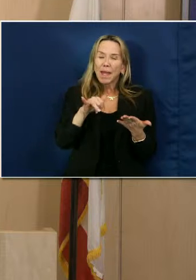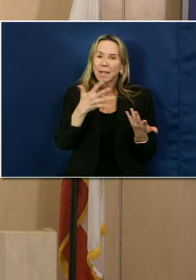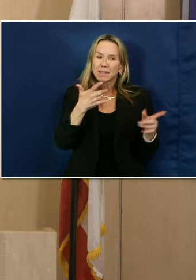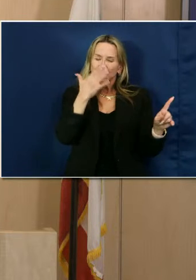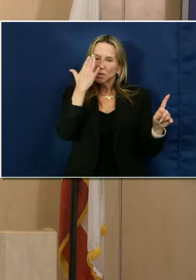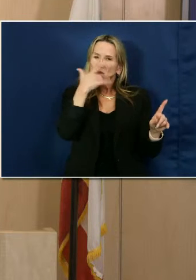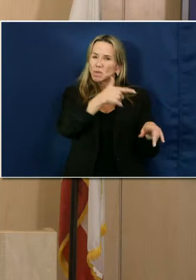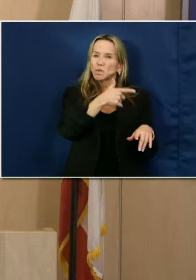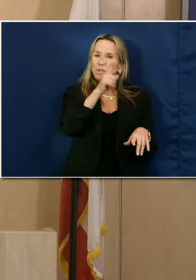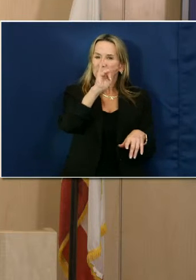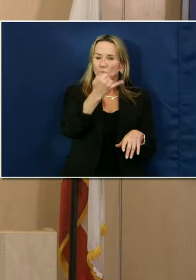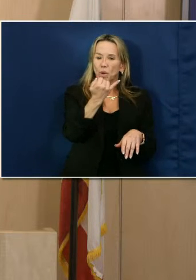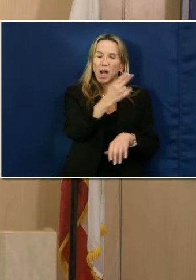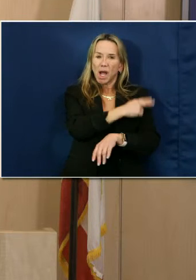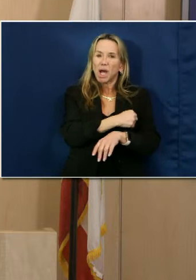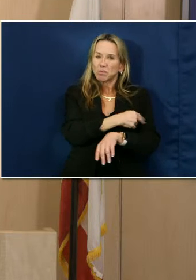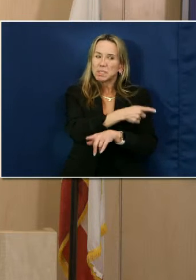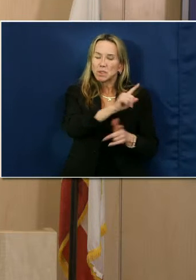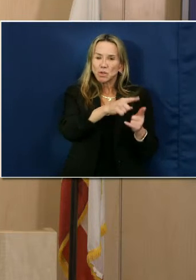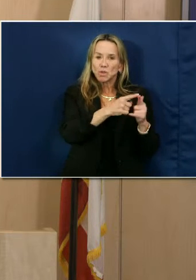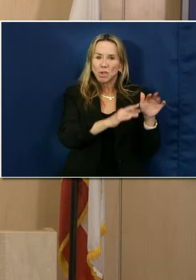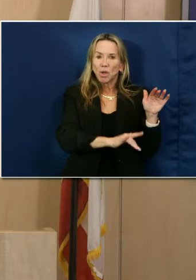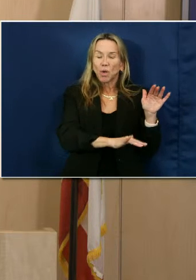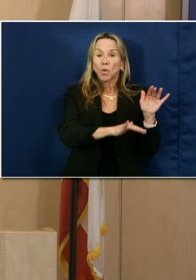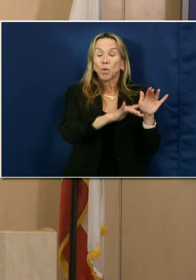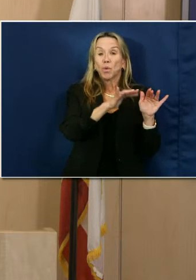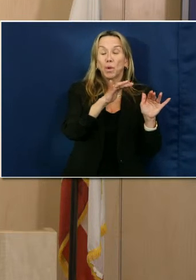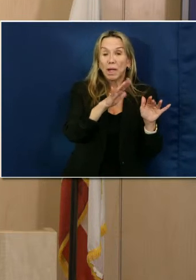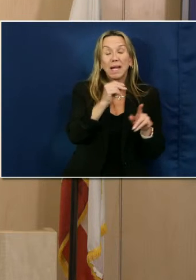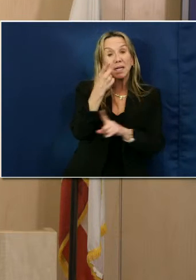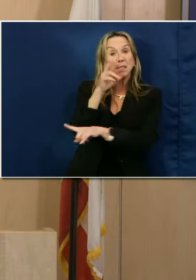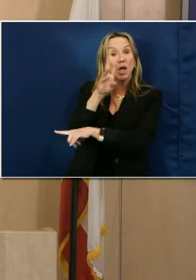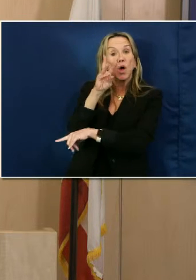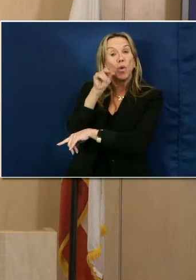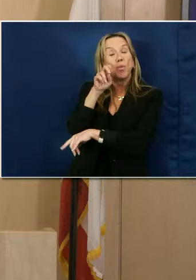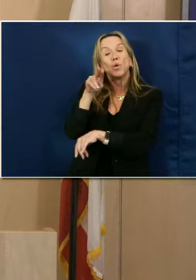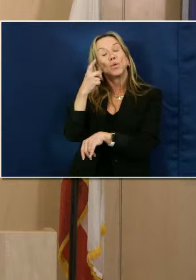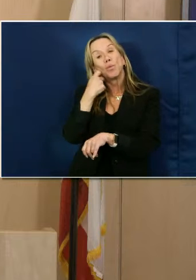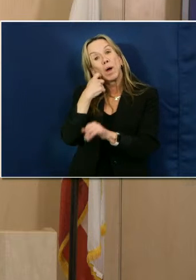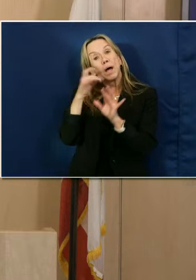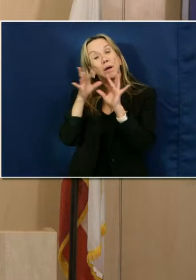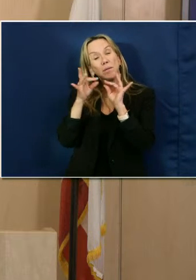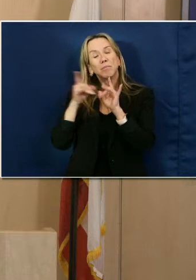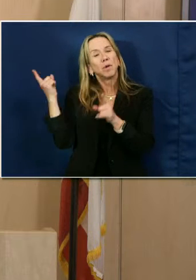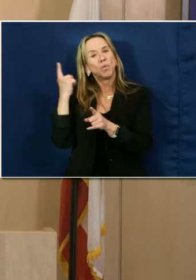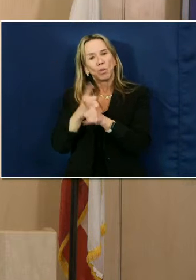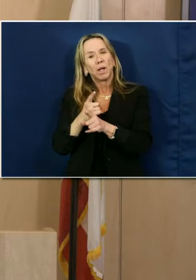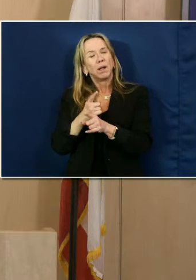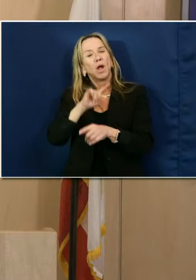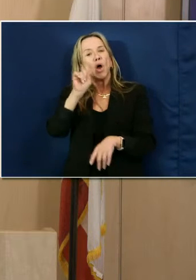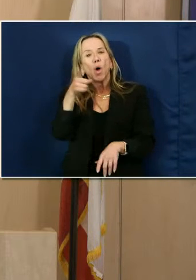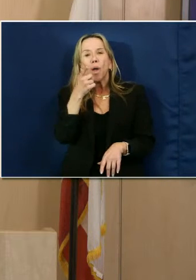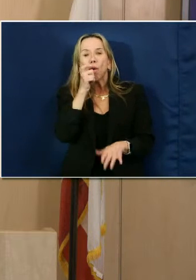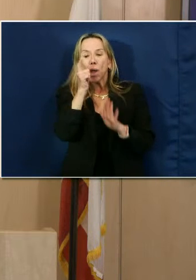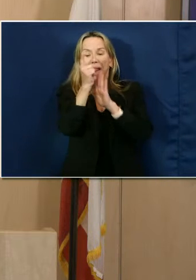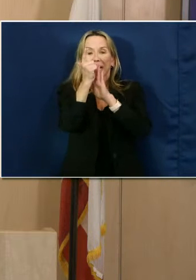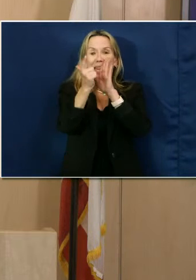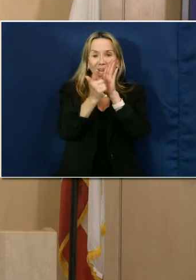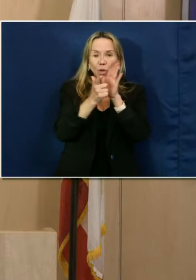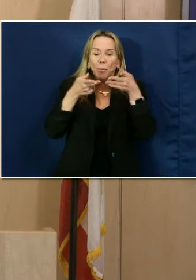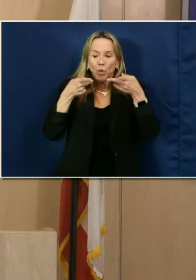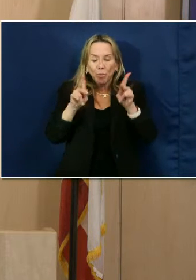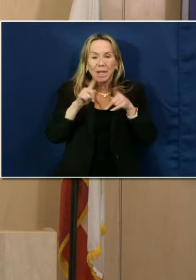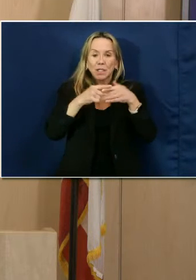Tijuana hospitals at this time. And Dr. Wooten is 100% correct that only individuals who are legally allowed to cross the